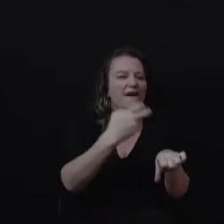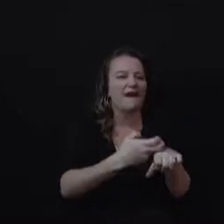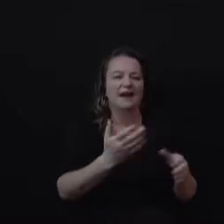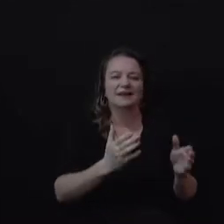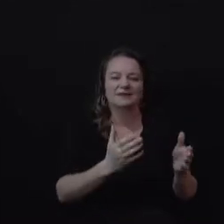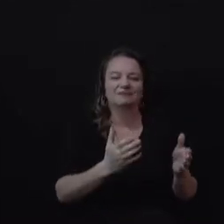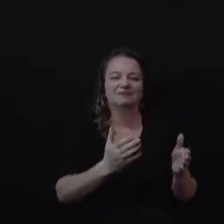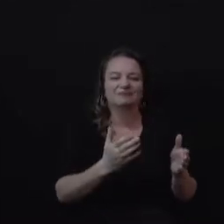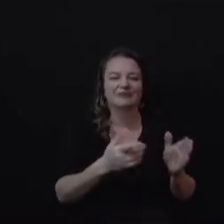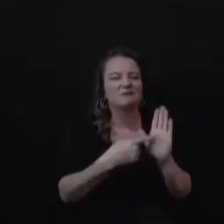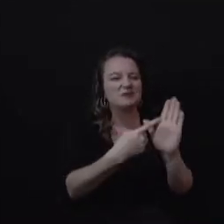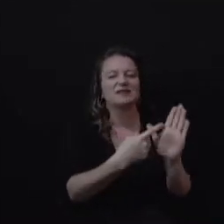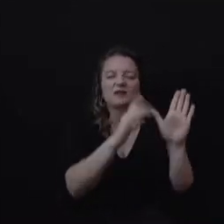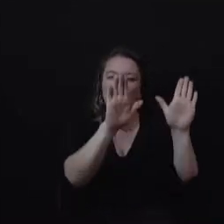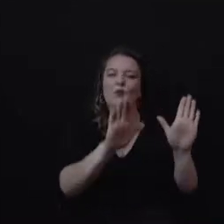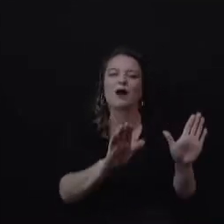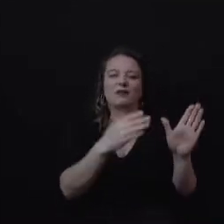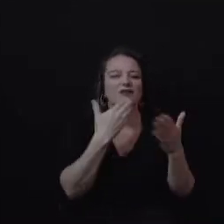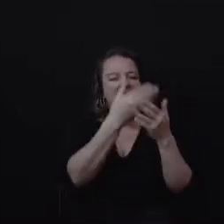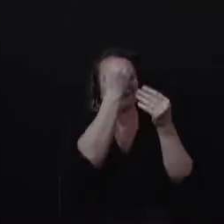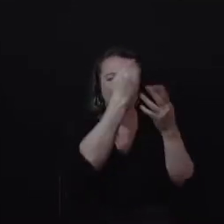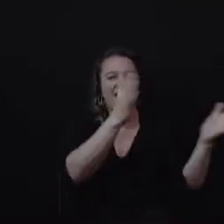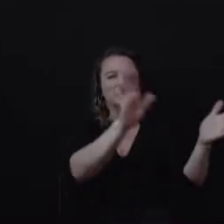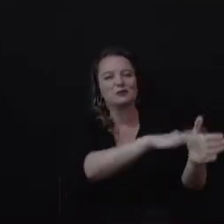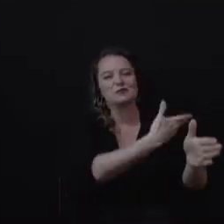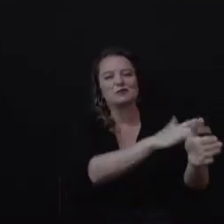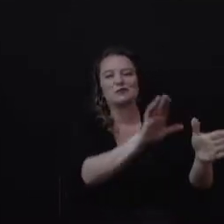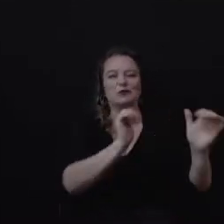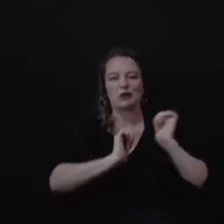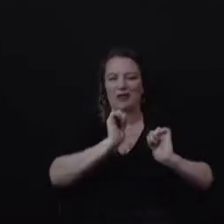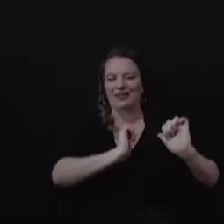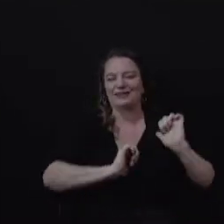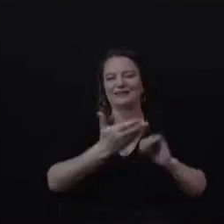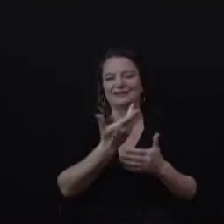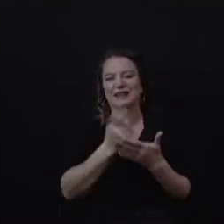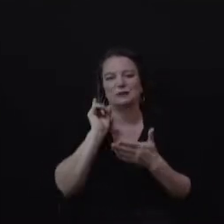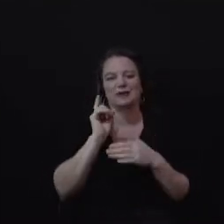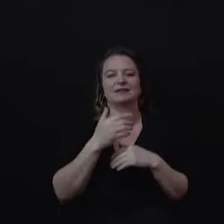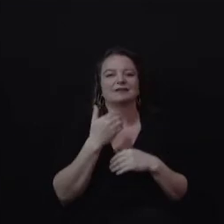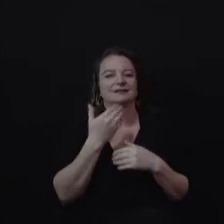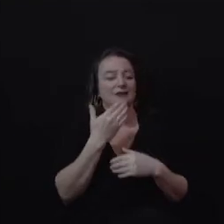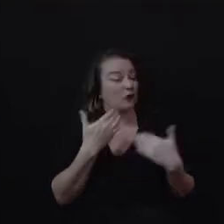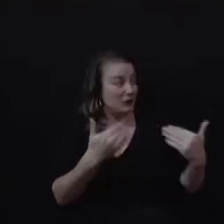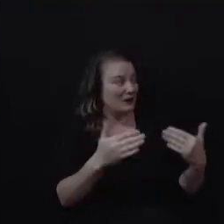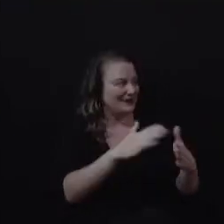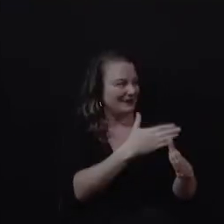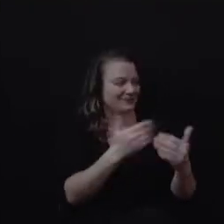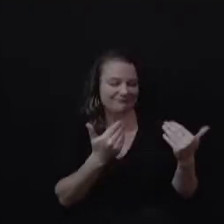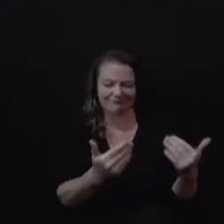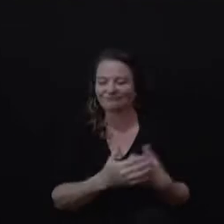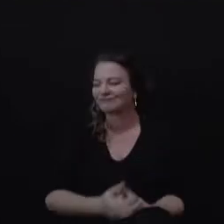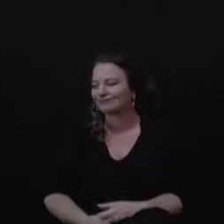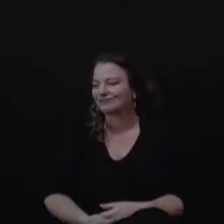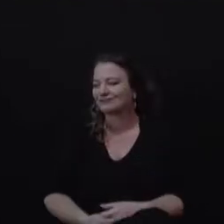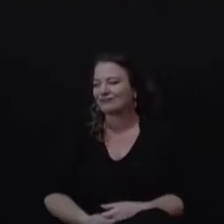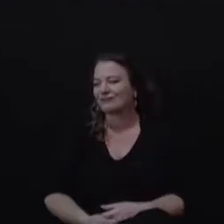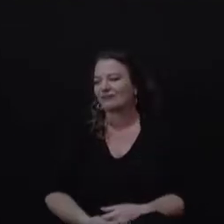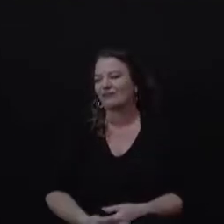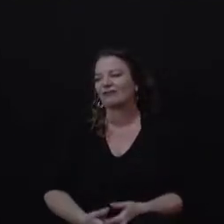wonderful gospel musical last week. All right, we're going to let you sing for us now. We're excited.